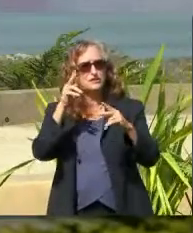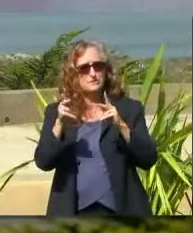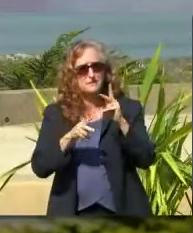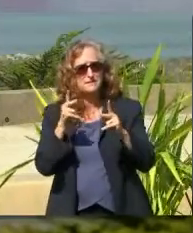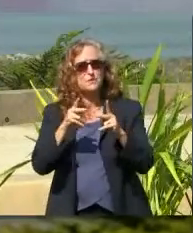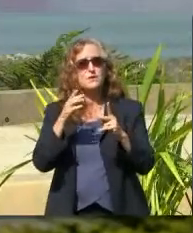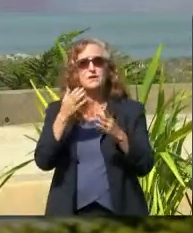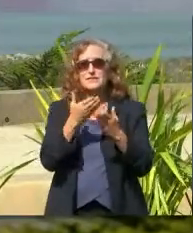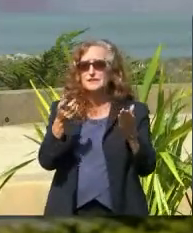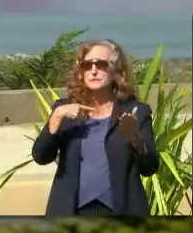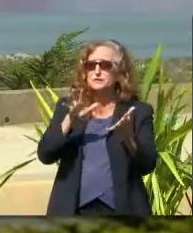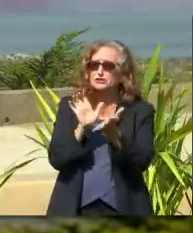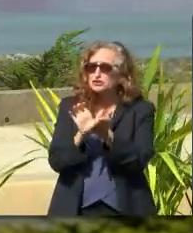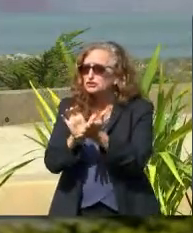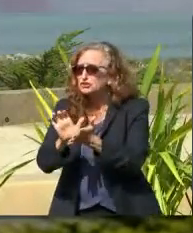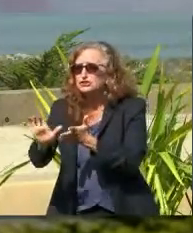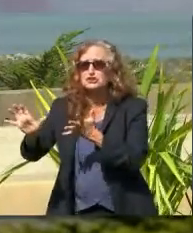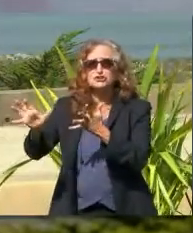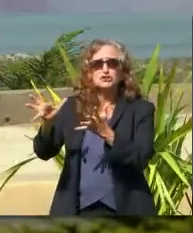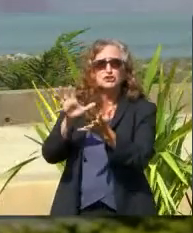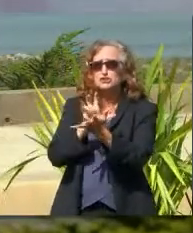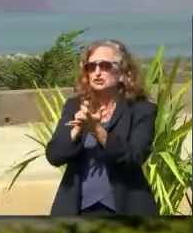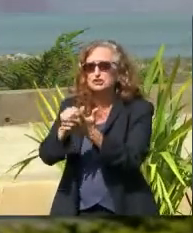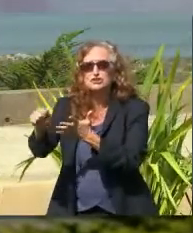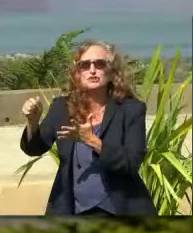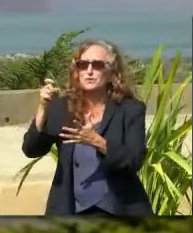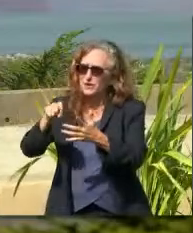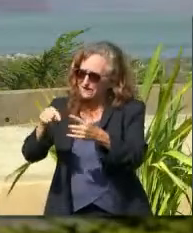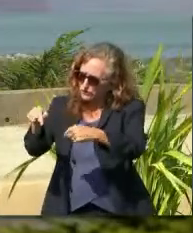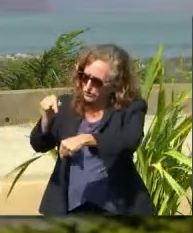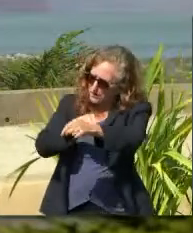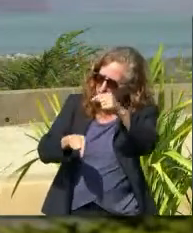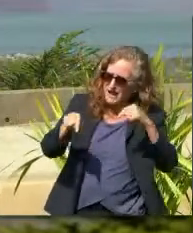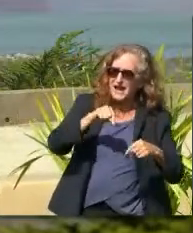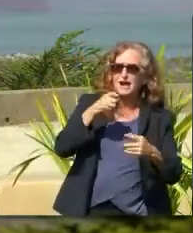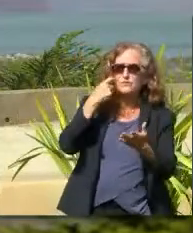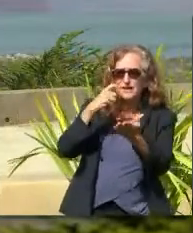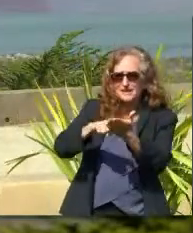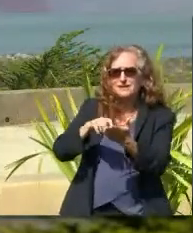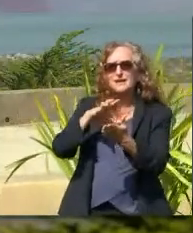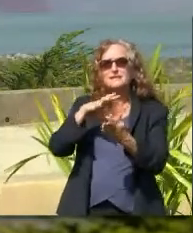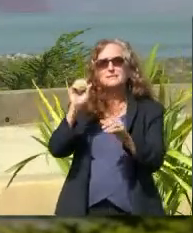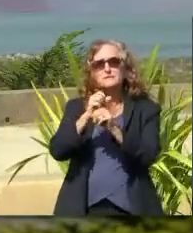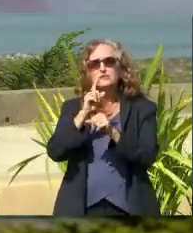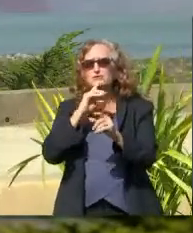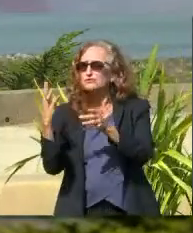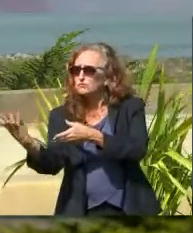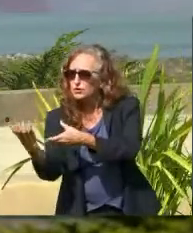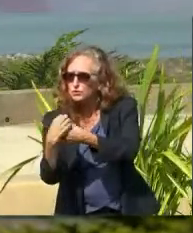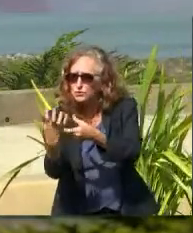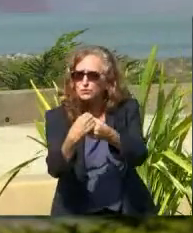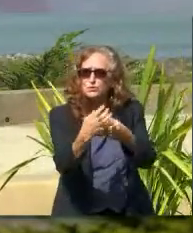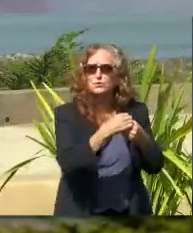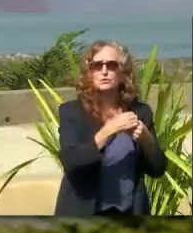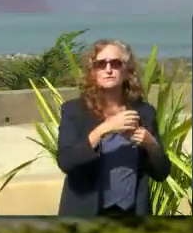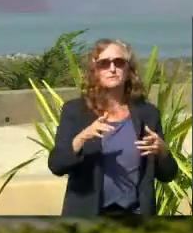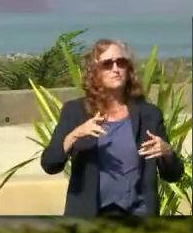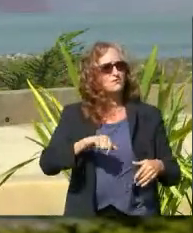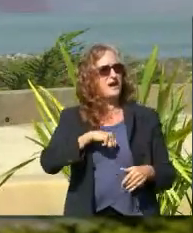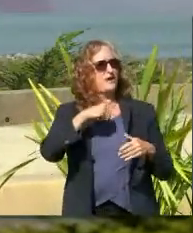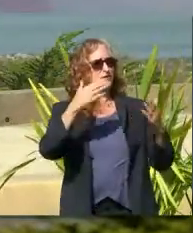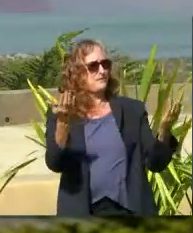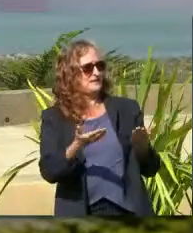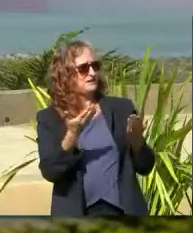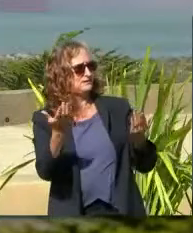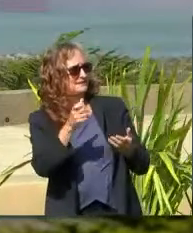the injustices of colonialism and build a society that includes everyone. I'm very proud to be in a city like yours, Mayor